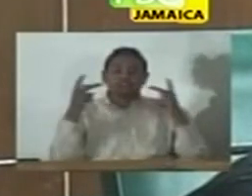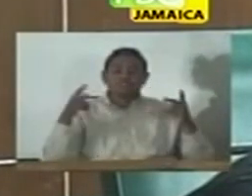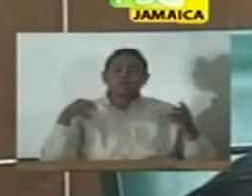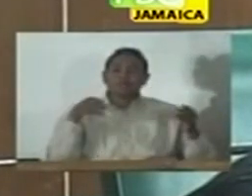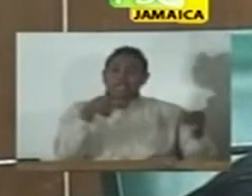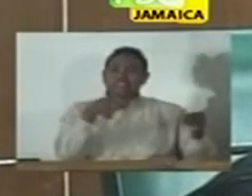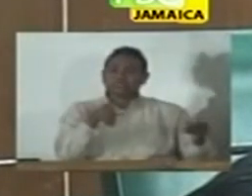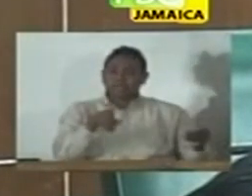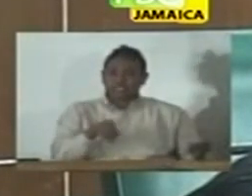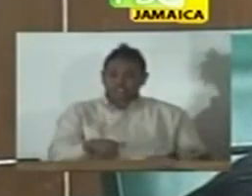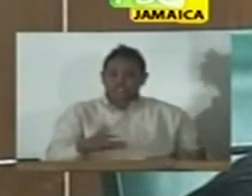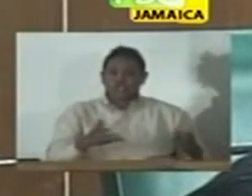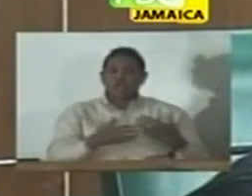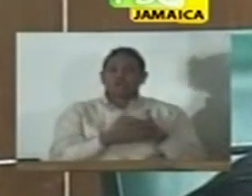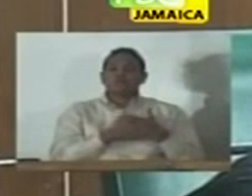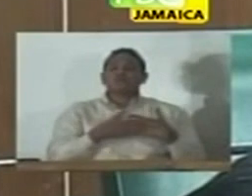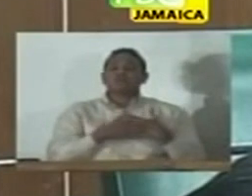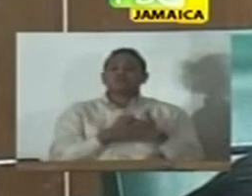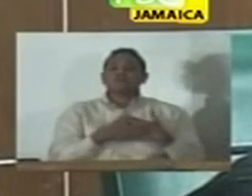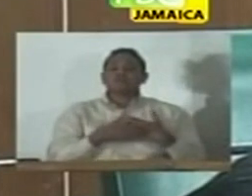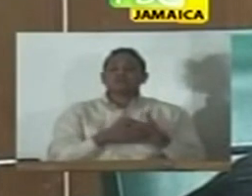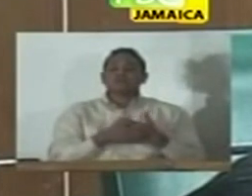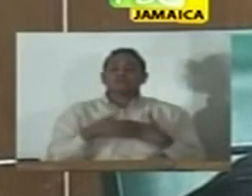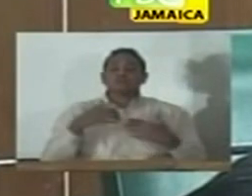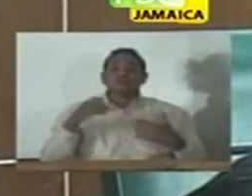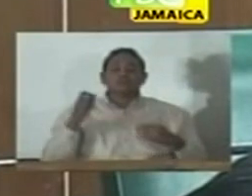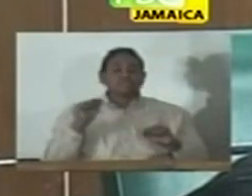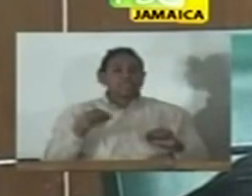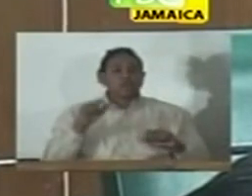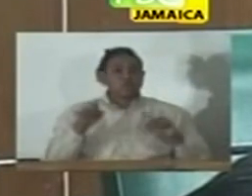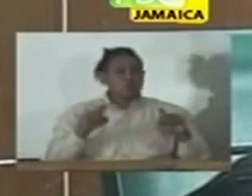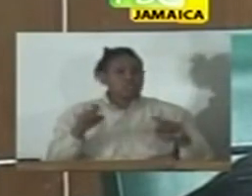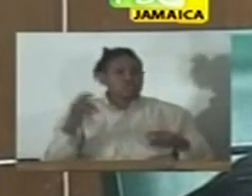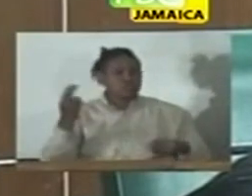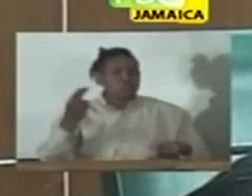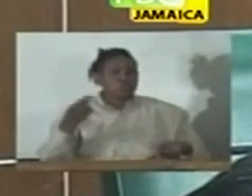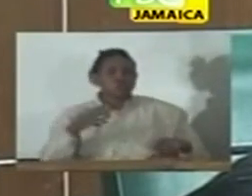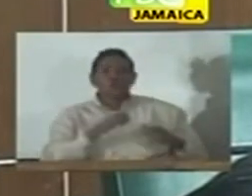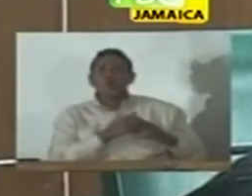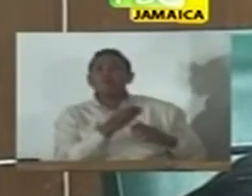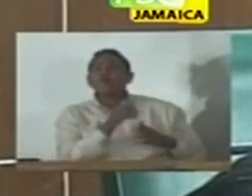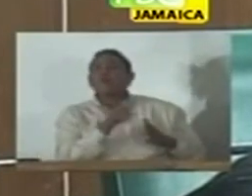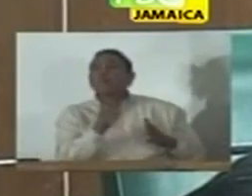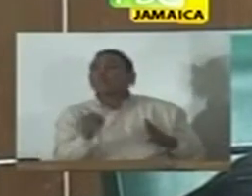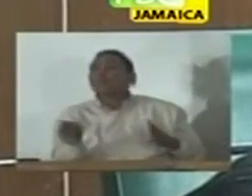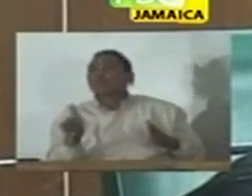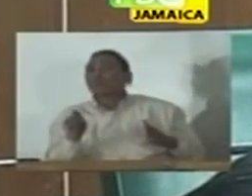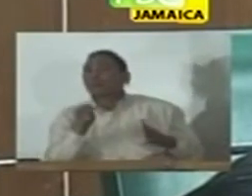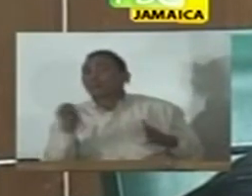expenditure, question the use of the funds.